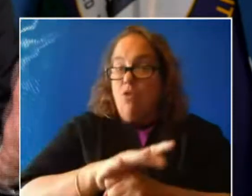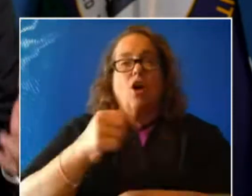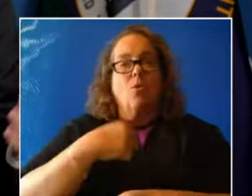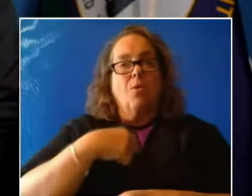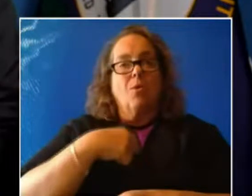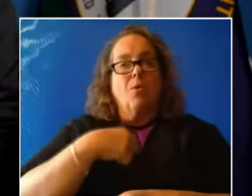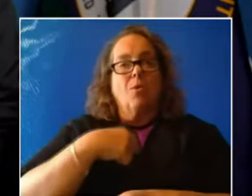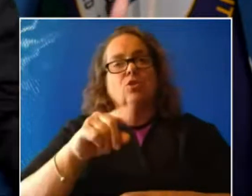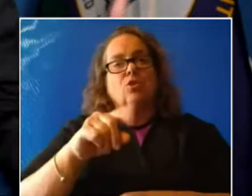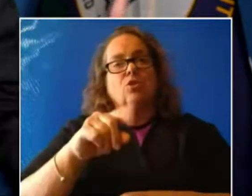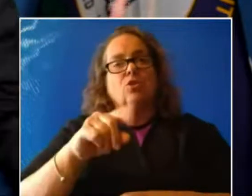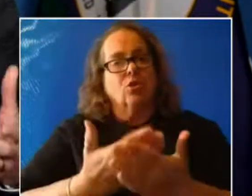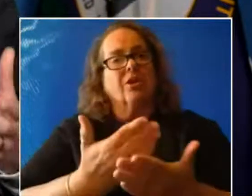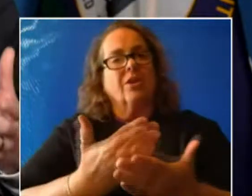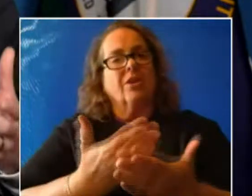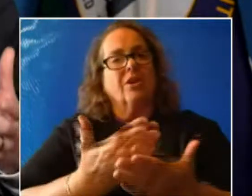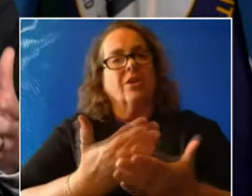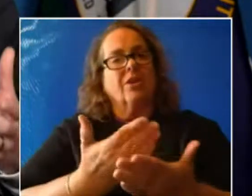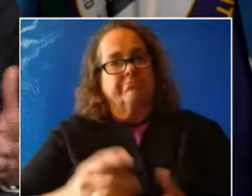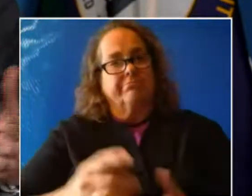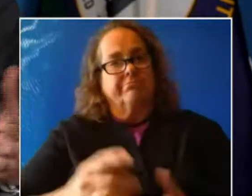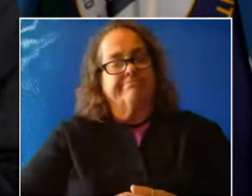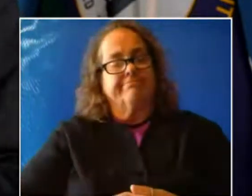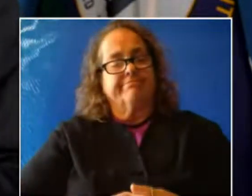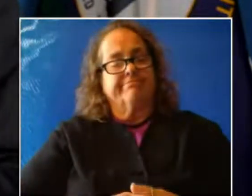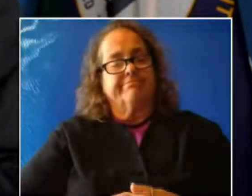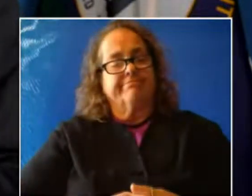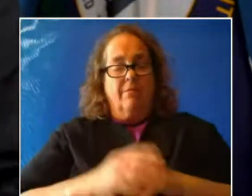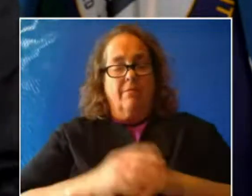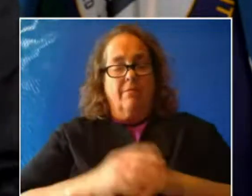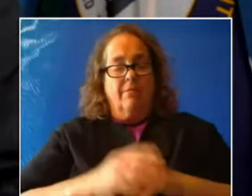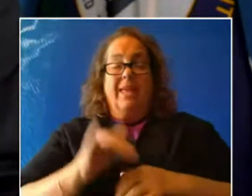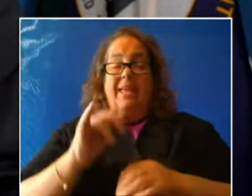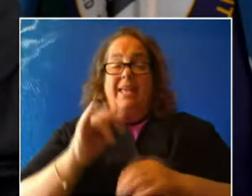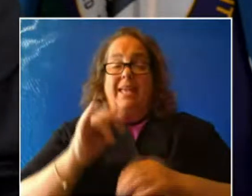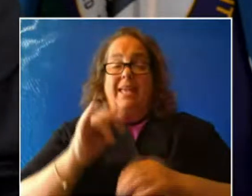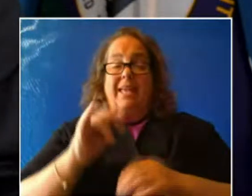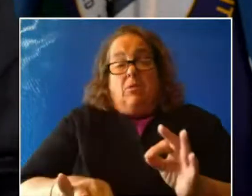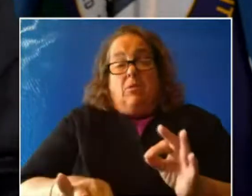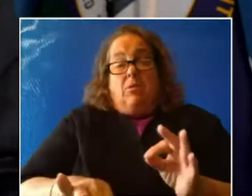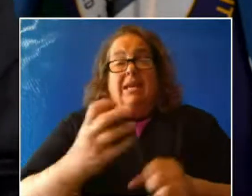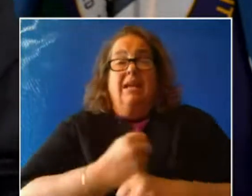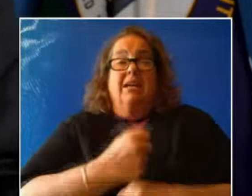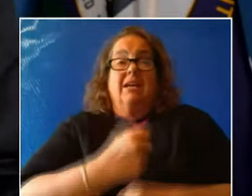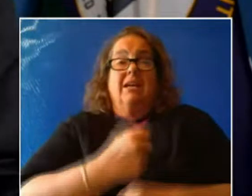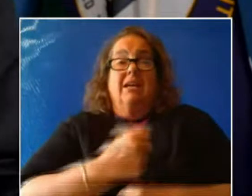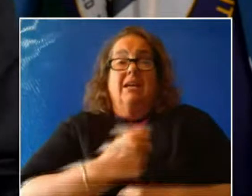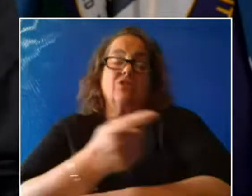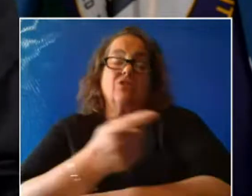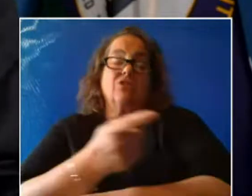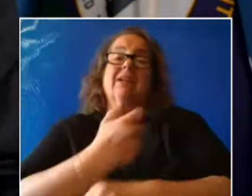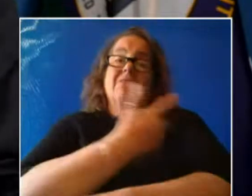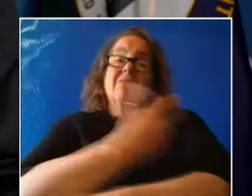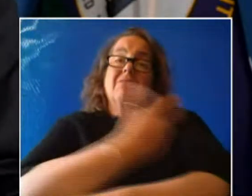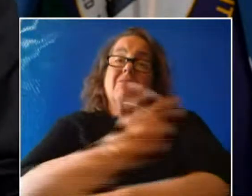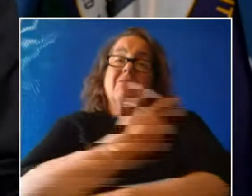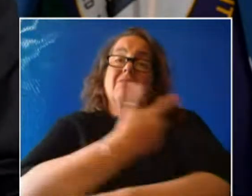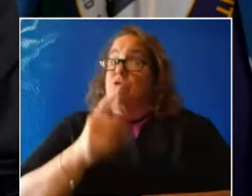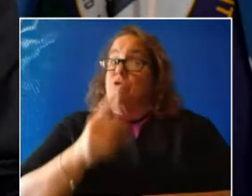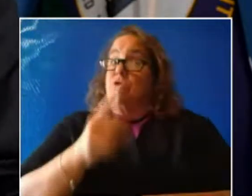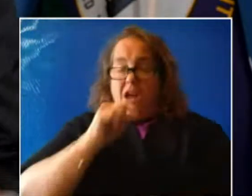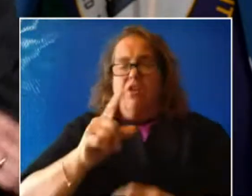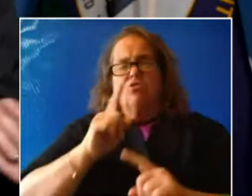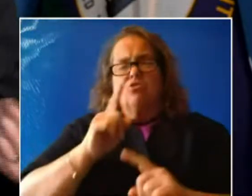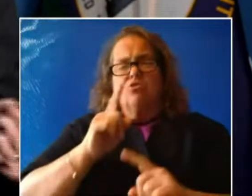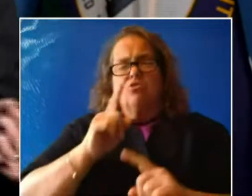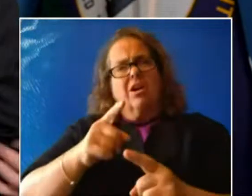everybody. It's this simple now. Get vaccinated. If you've been vaccinated, talk to other people about getting vaccinated. If you